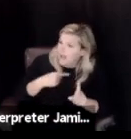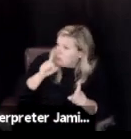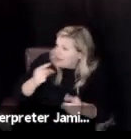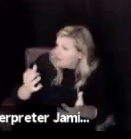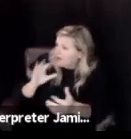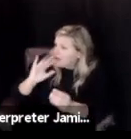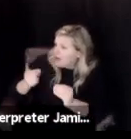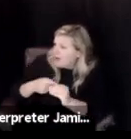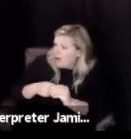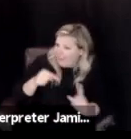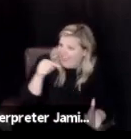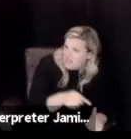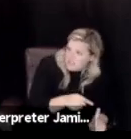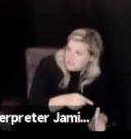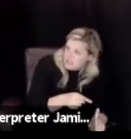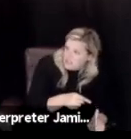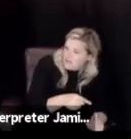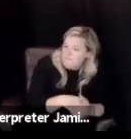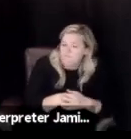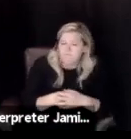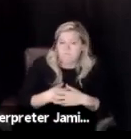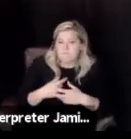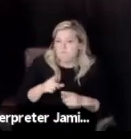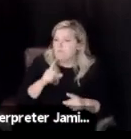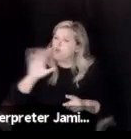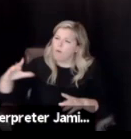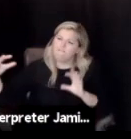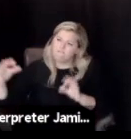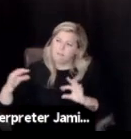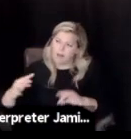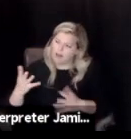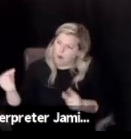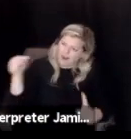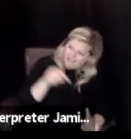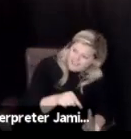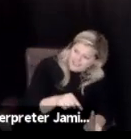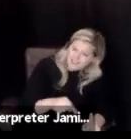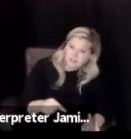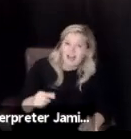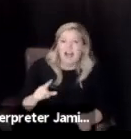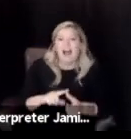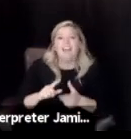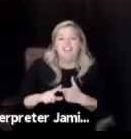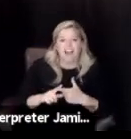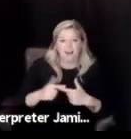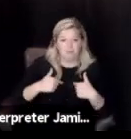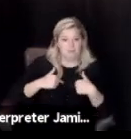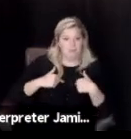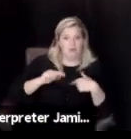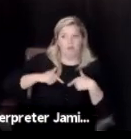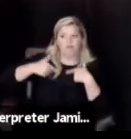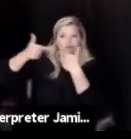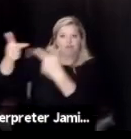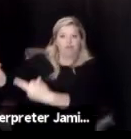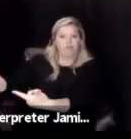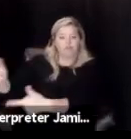about this, right? I'd really like to get your feedback on this. Let them talk. Find a way to get out of it. It's